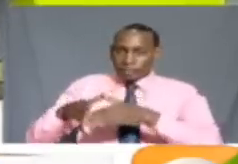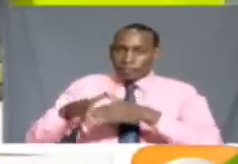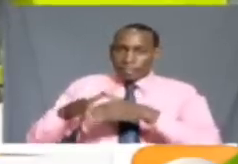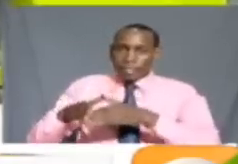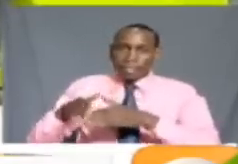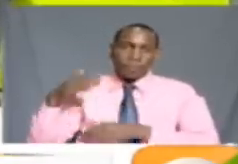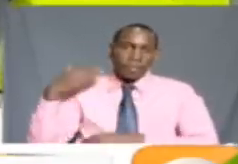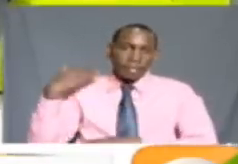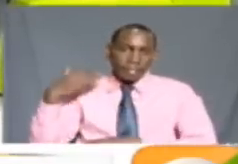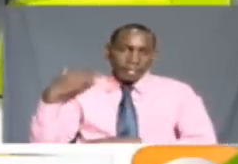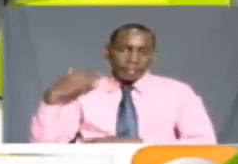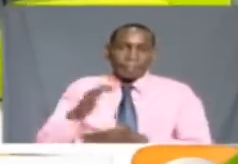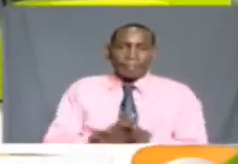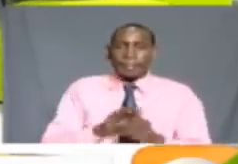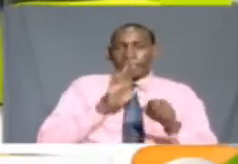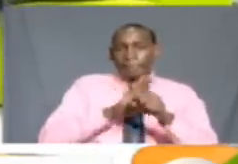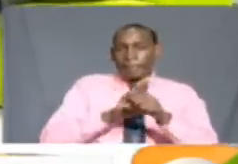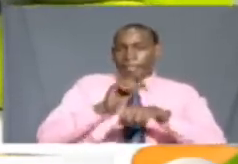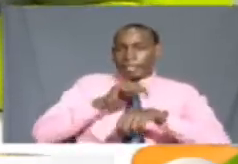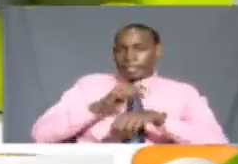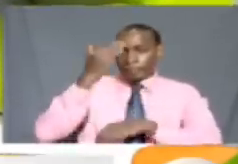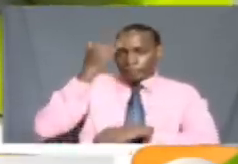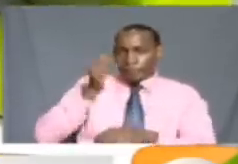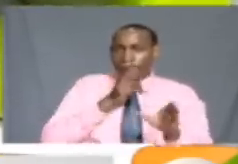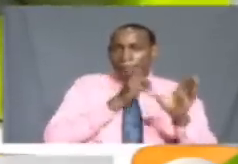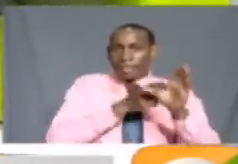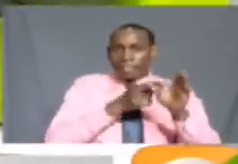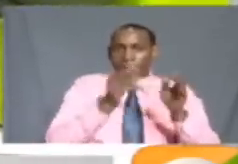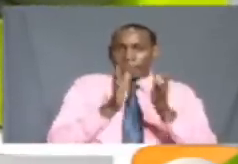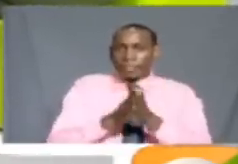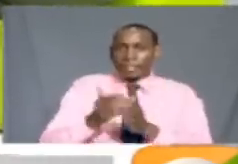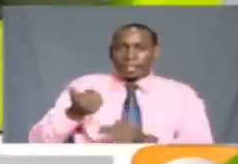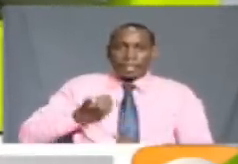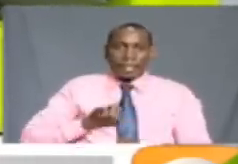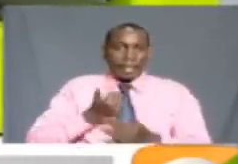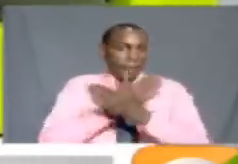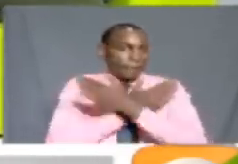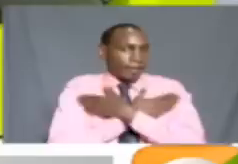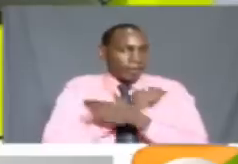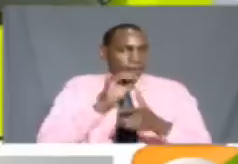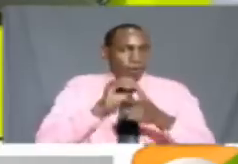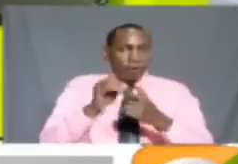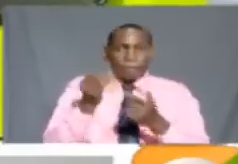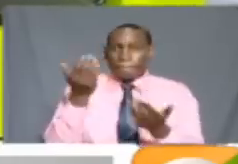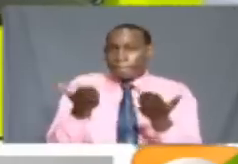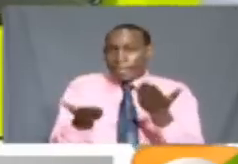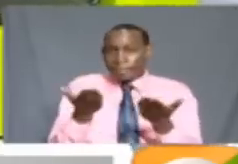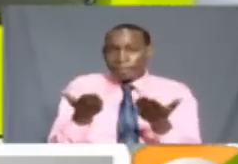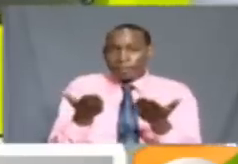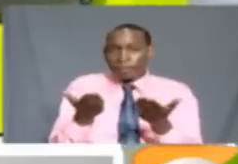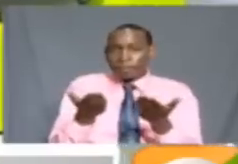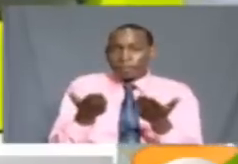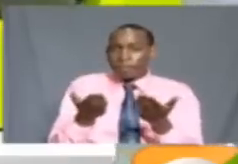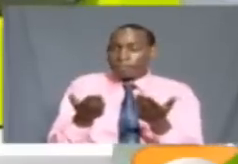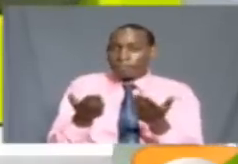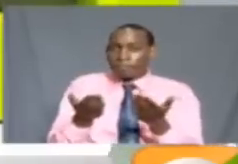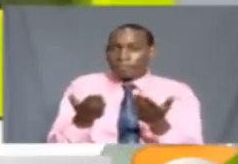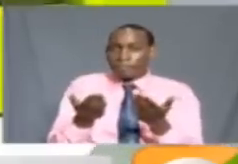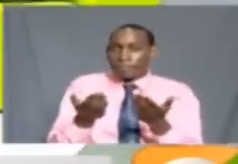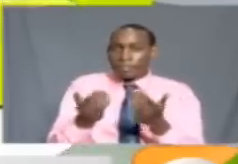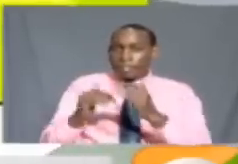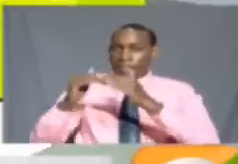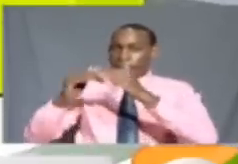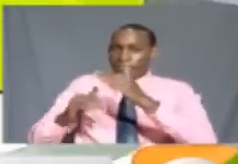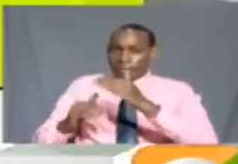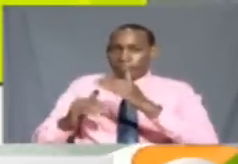And many times it's because they engaged with their girlfriend or we can't really say consenting minors because there's